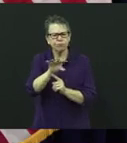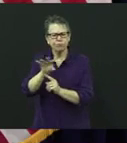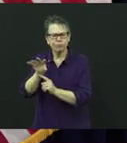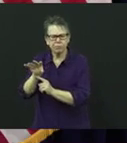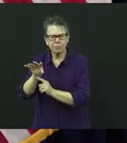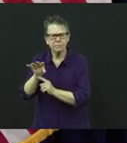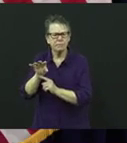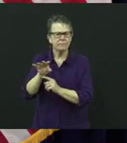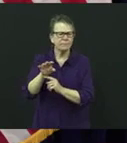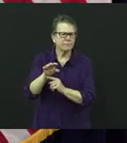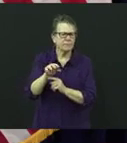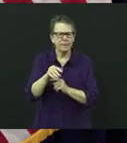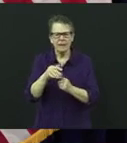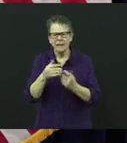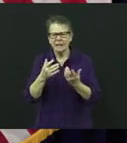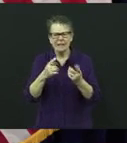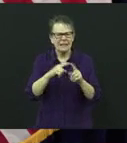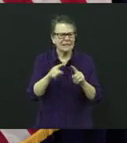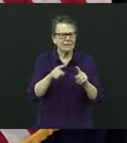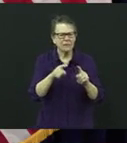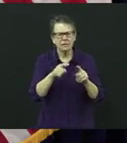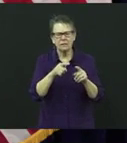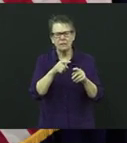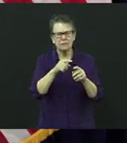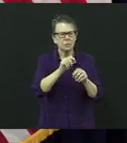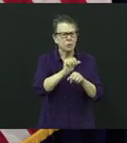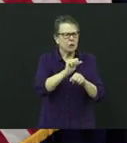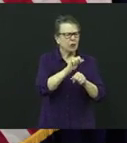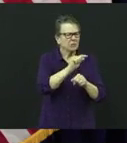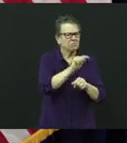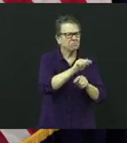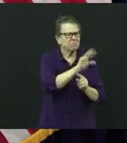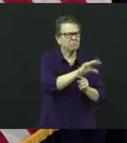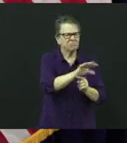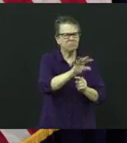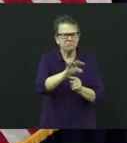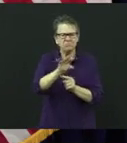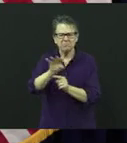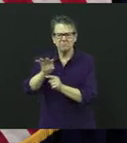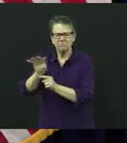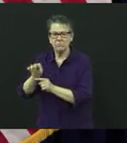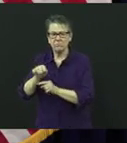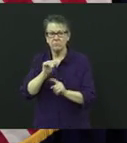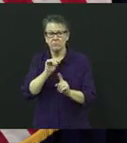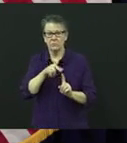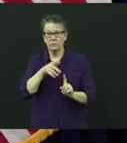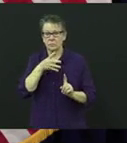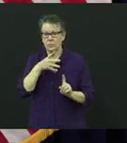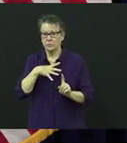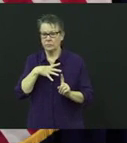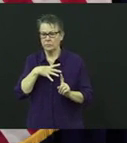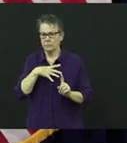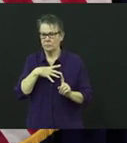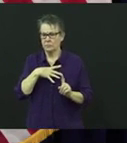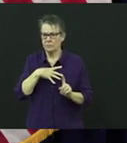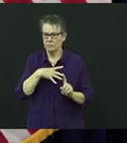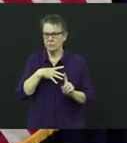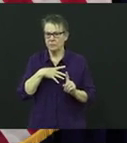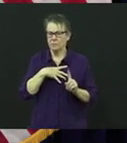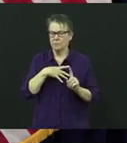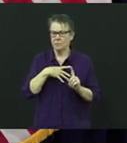administration. And she was on her knees profusely thanking me for keeping the liquor stores open as it